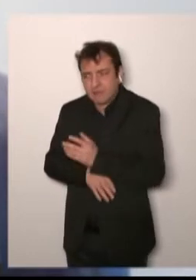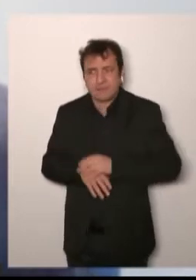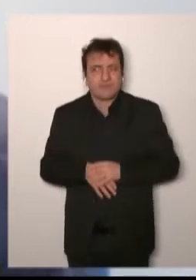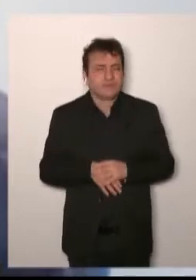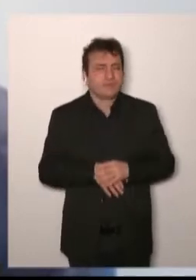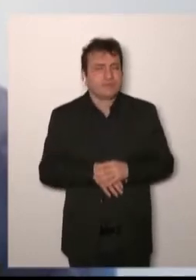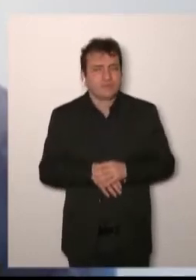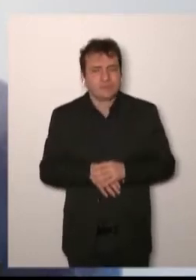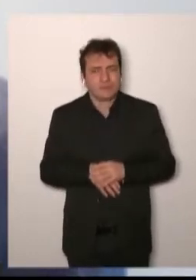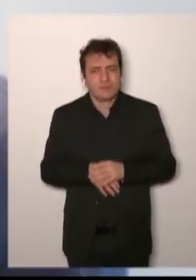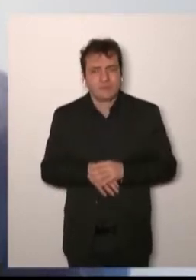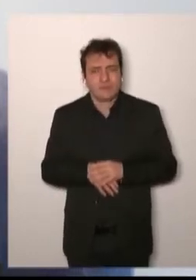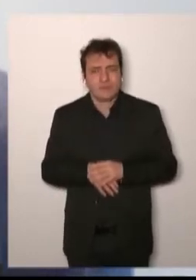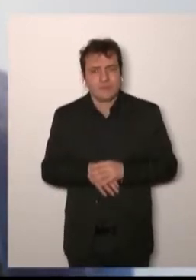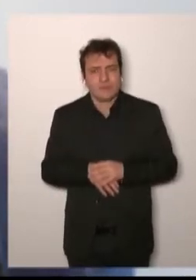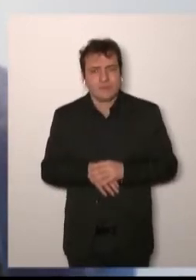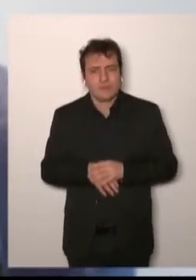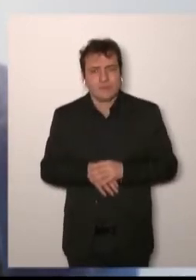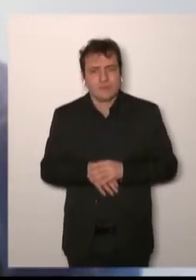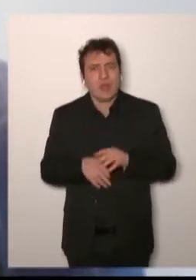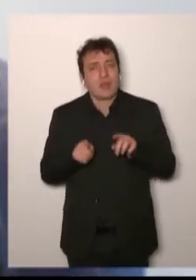the regulatory sort of